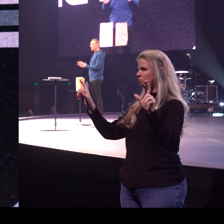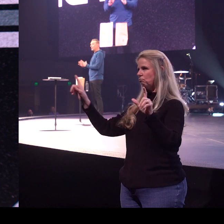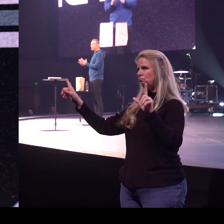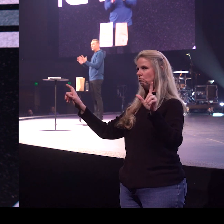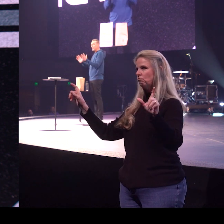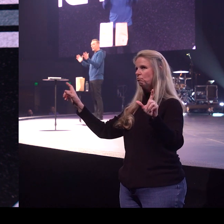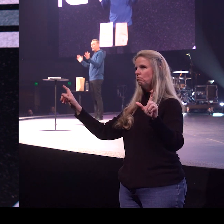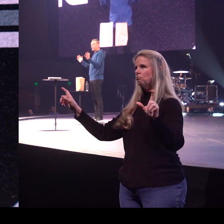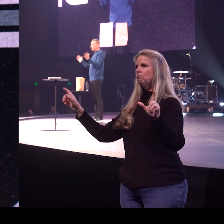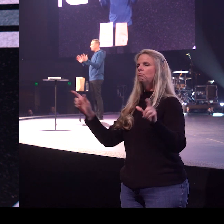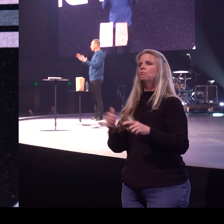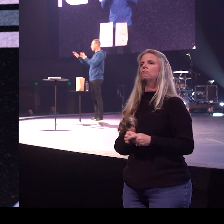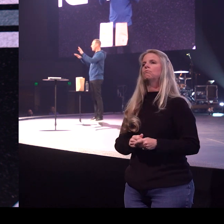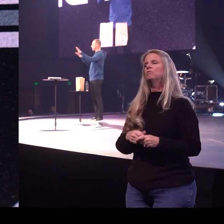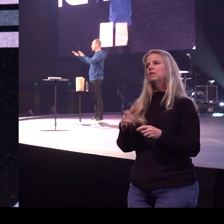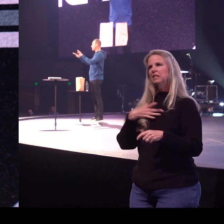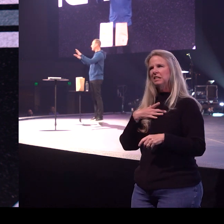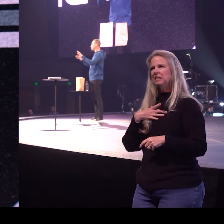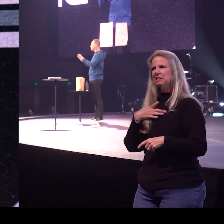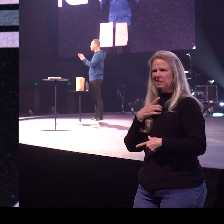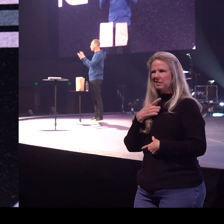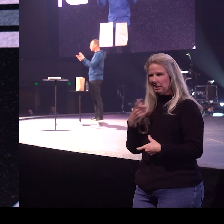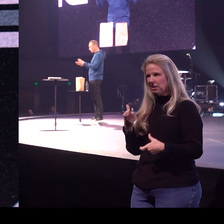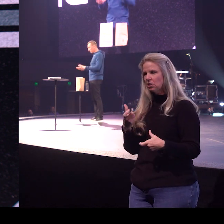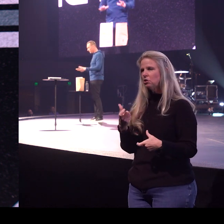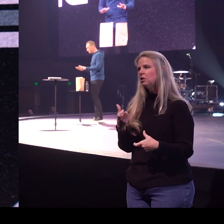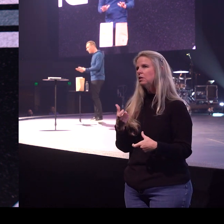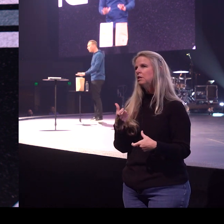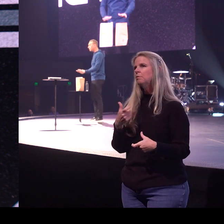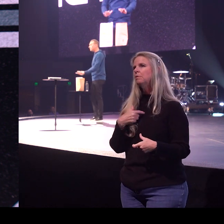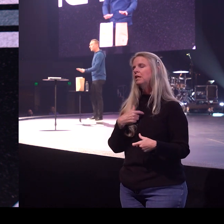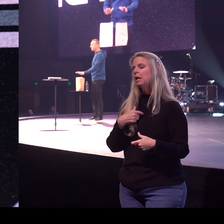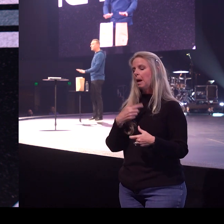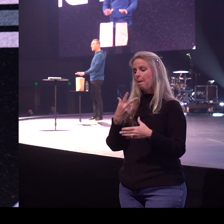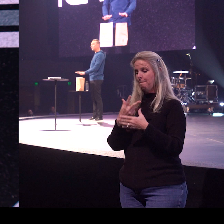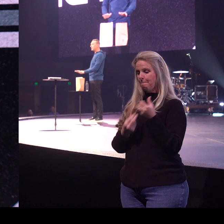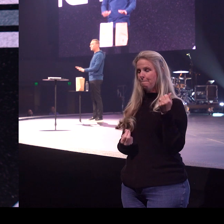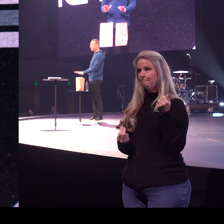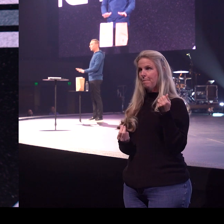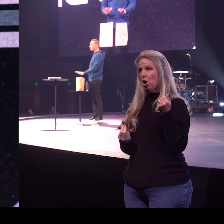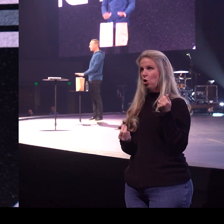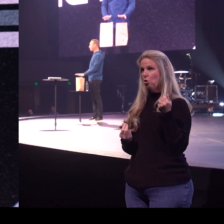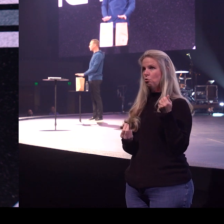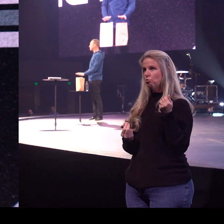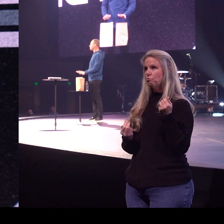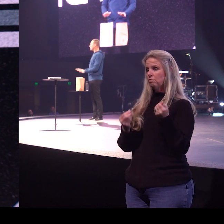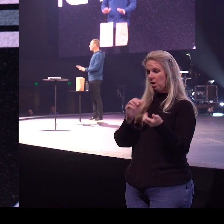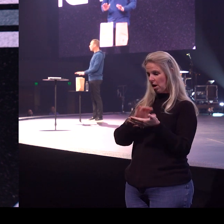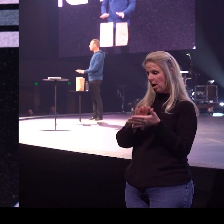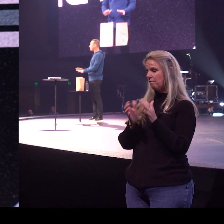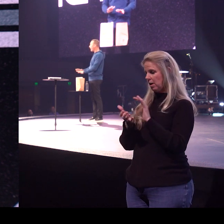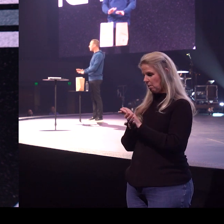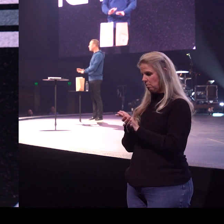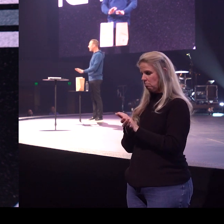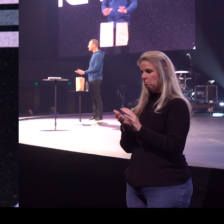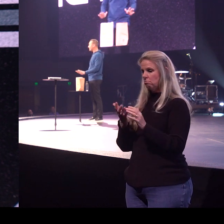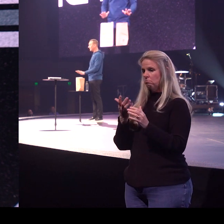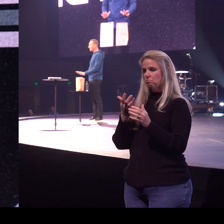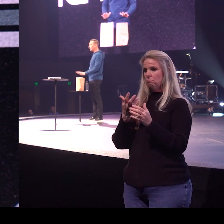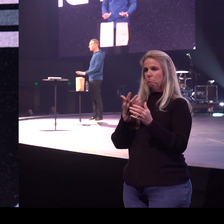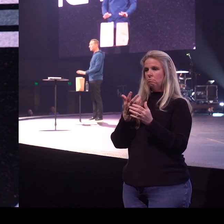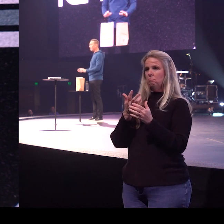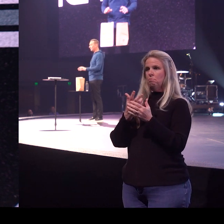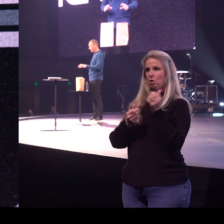Now, here's what's interesting to me. You can throw out a lot of things. What's interesting to me is both of these companies produce hamburgers. Both of them have